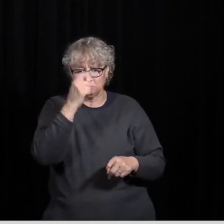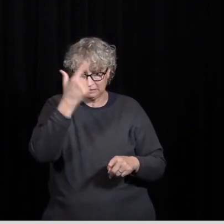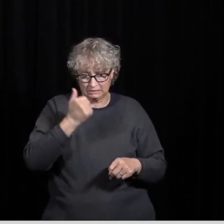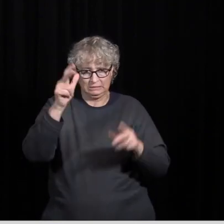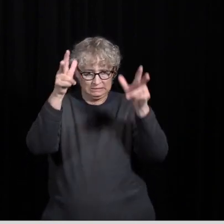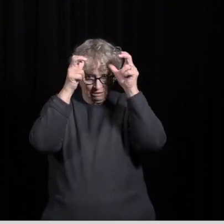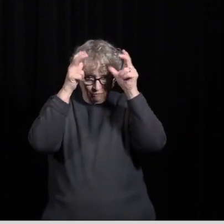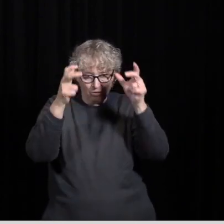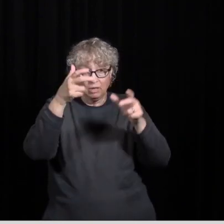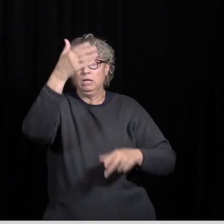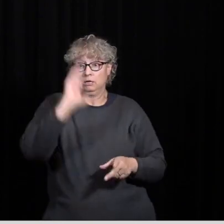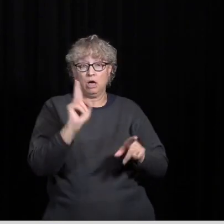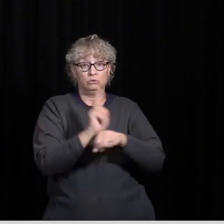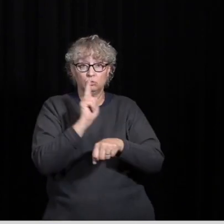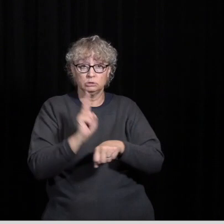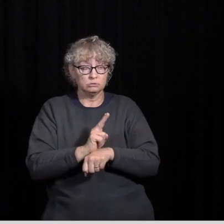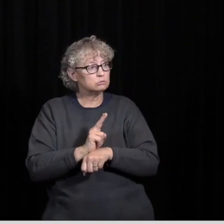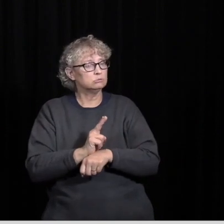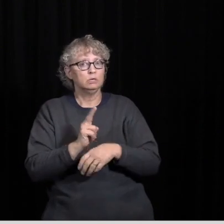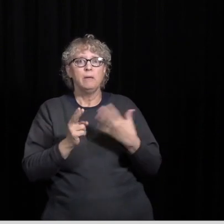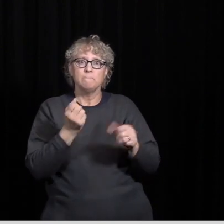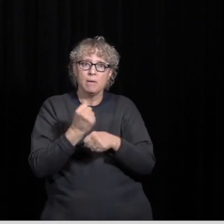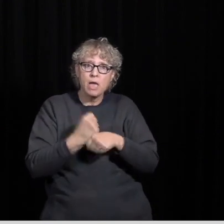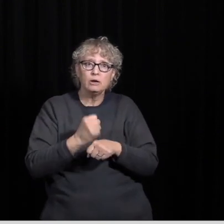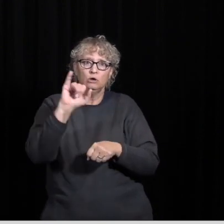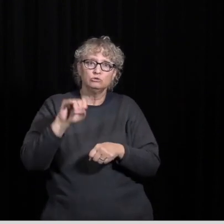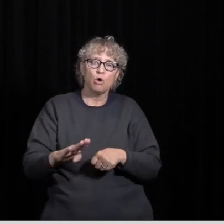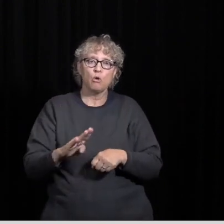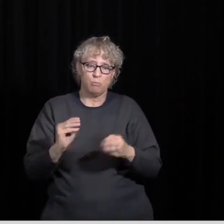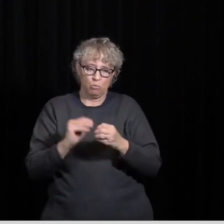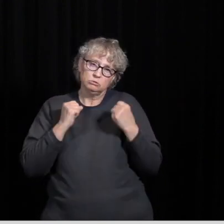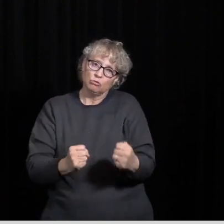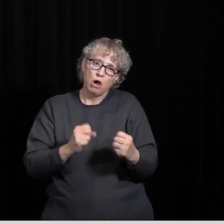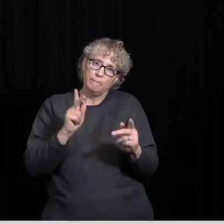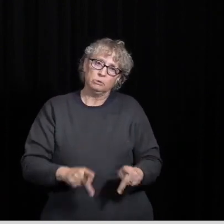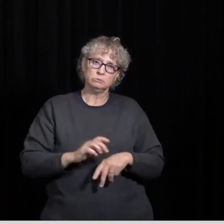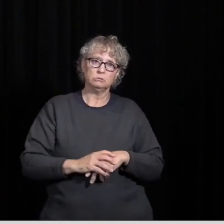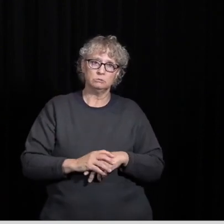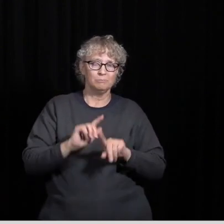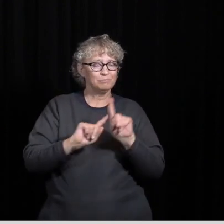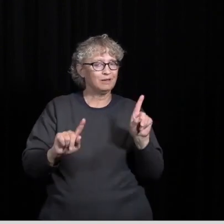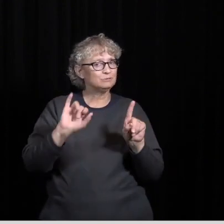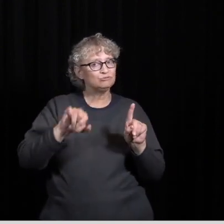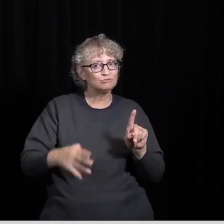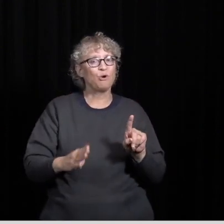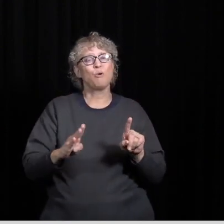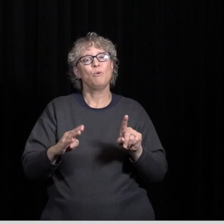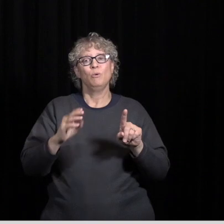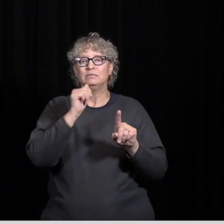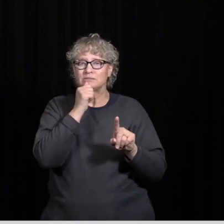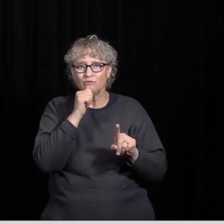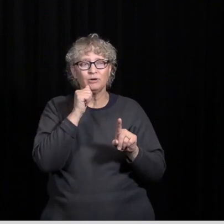devil, and God uses it to prosper Job and to make Job a stronger person. But hear me. Job suffered a lot, and